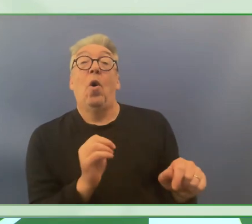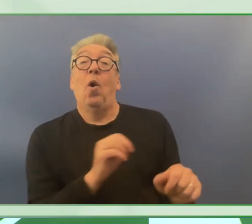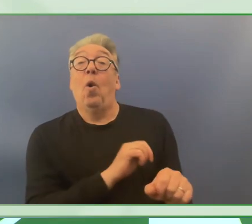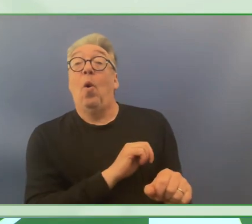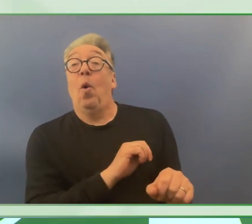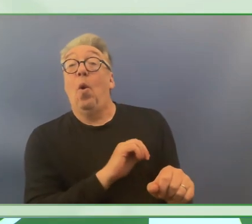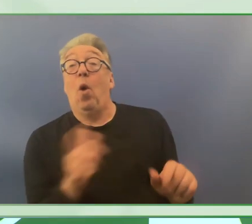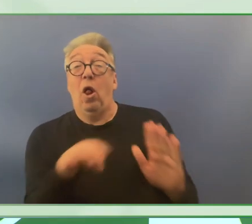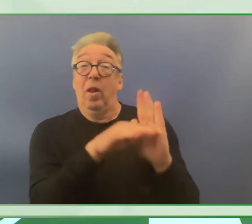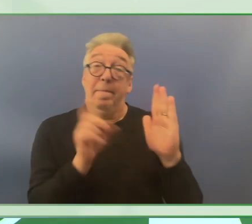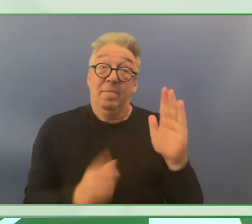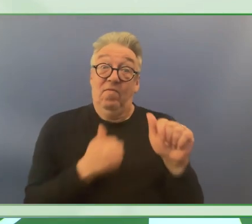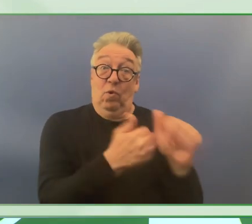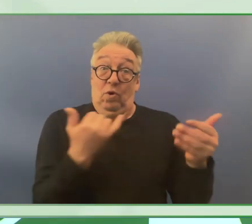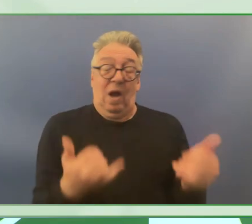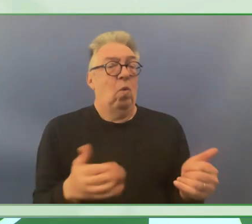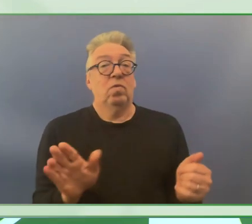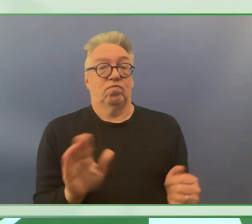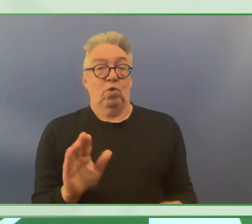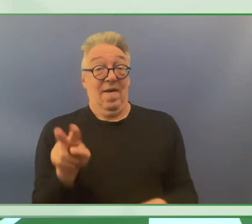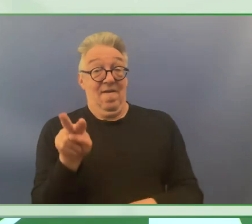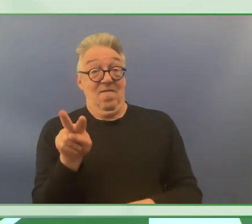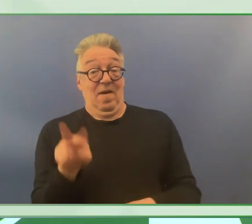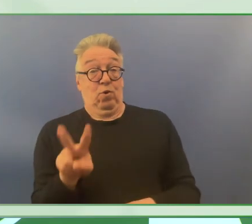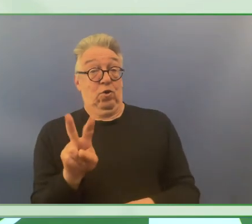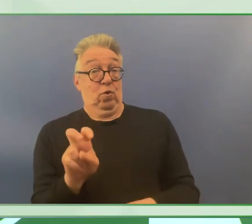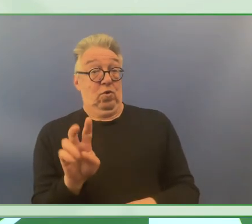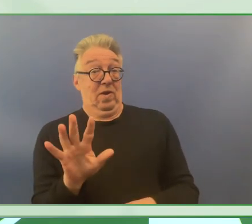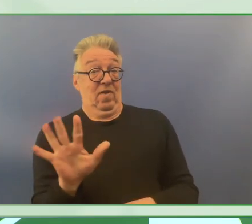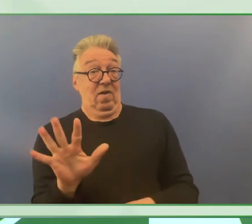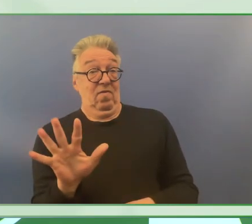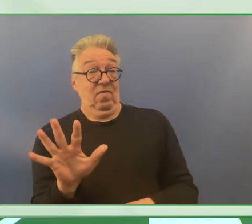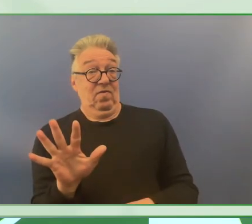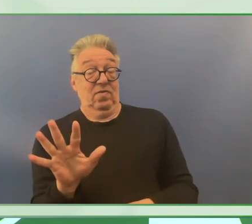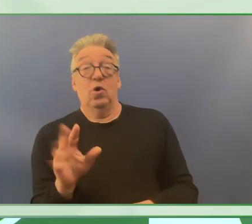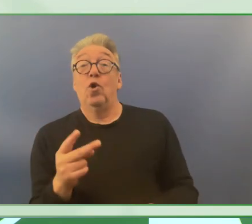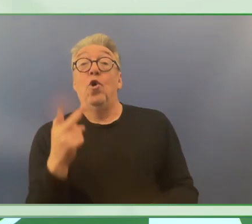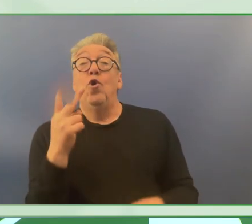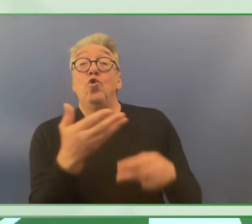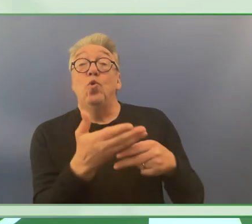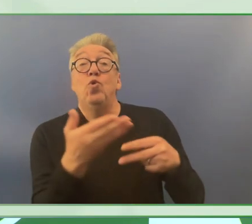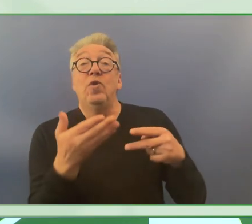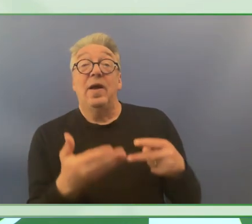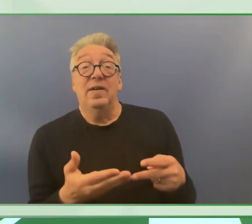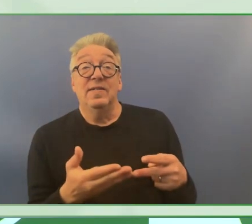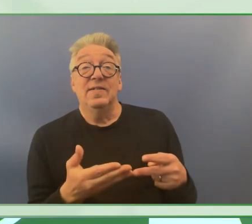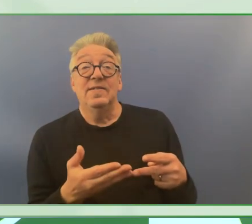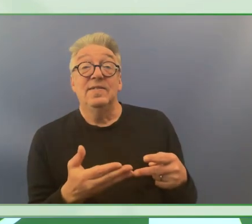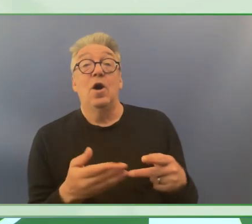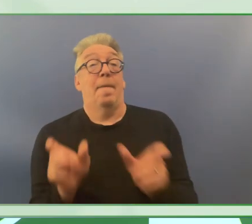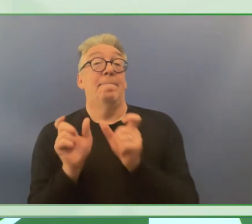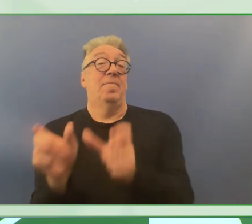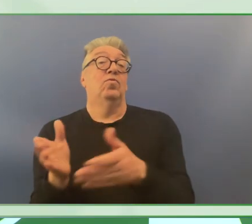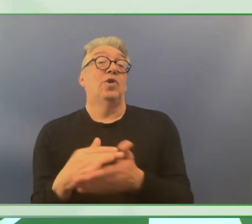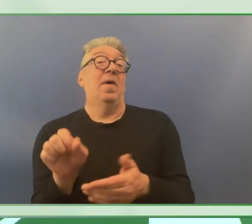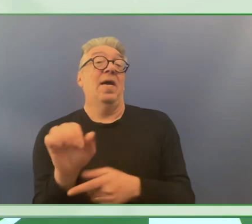Since beginning of February this year, there are just 2 things. It's bans on certain AI systems and the requirement for AI